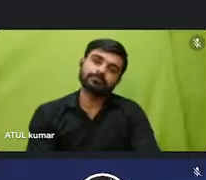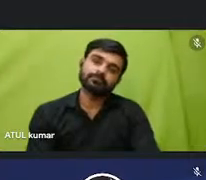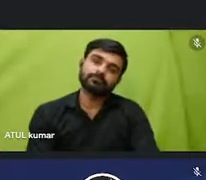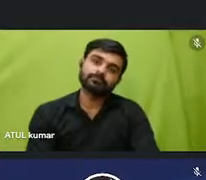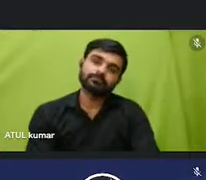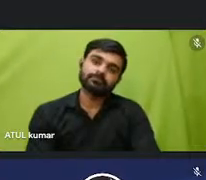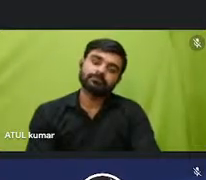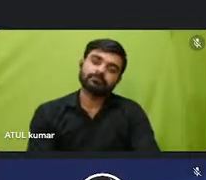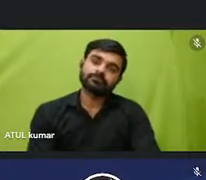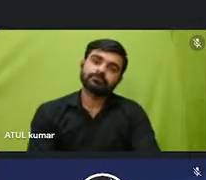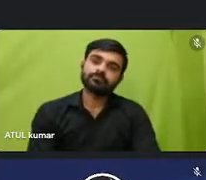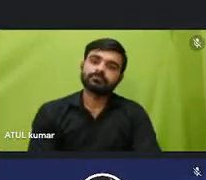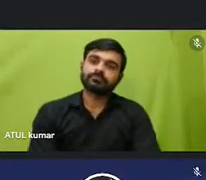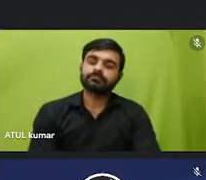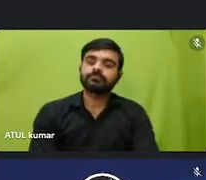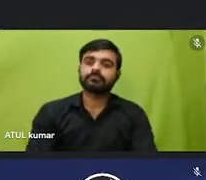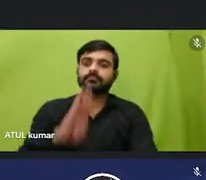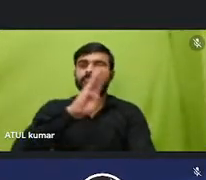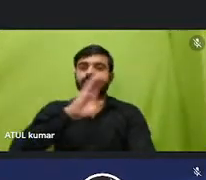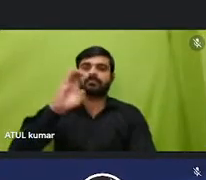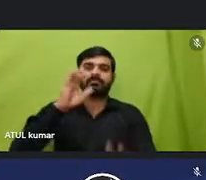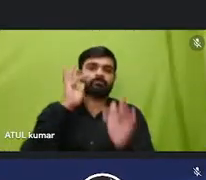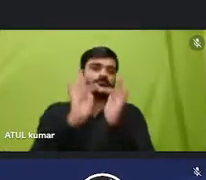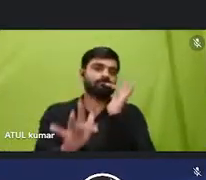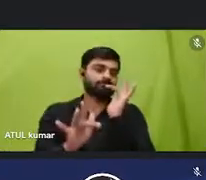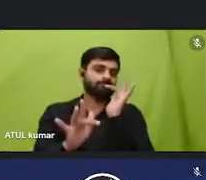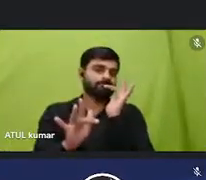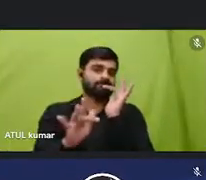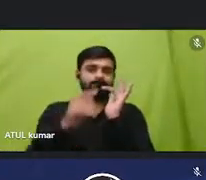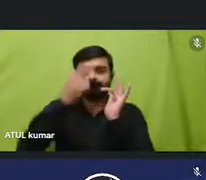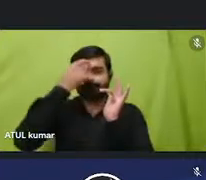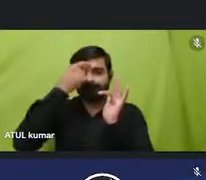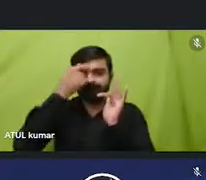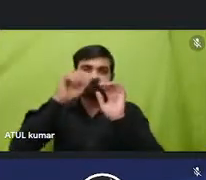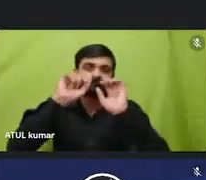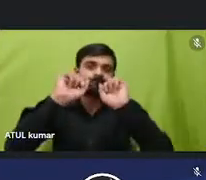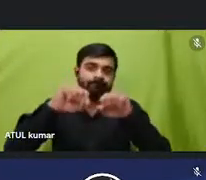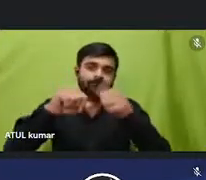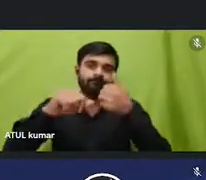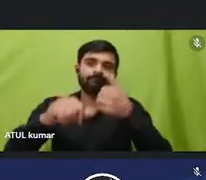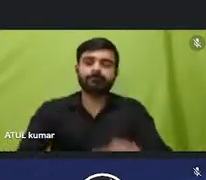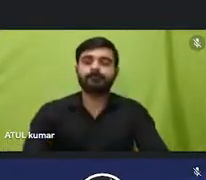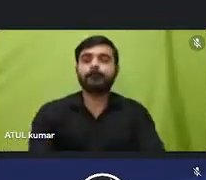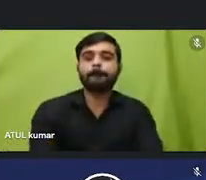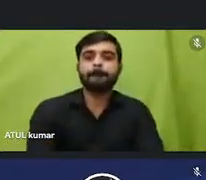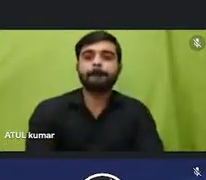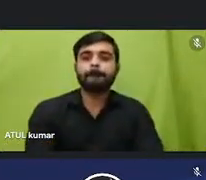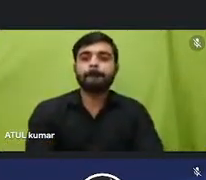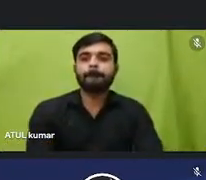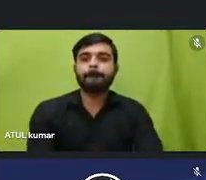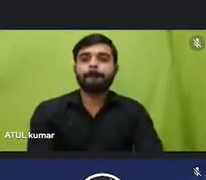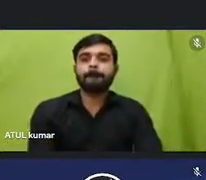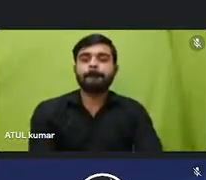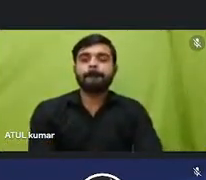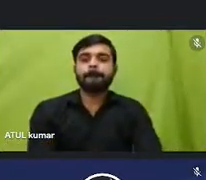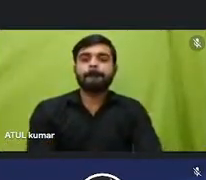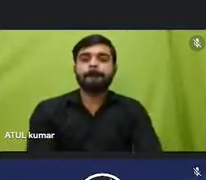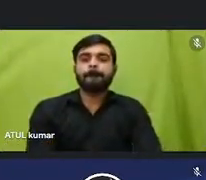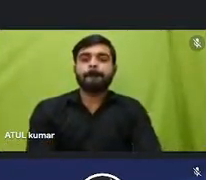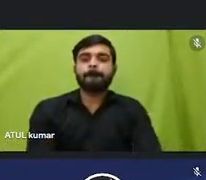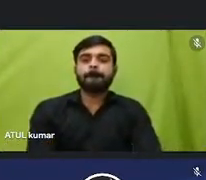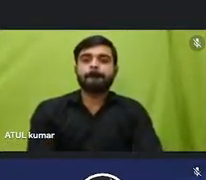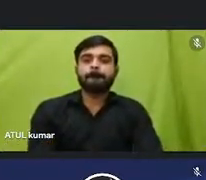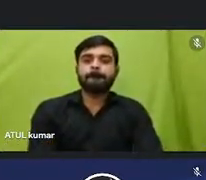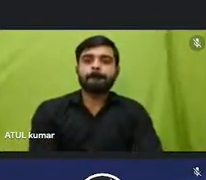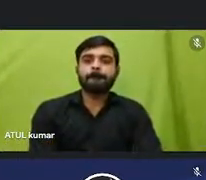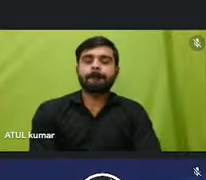I think Bensi has got disconnected. Yes, madam. Yeah. So